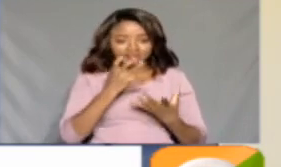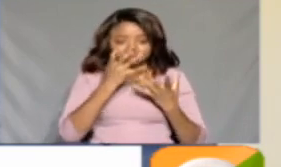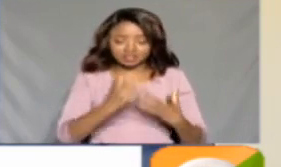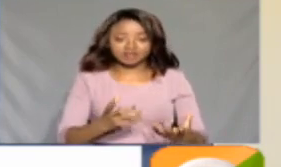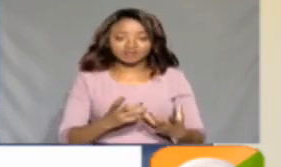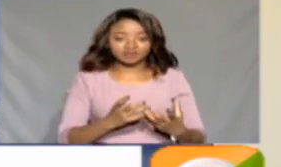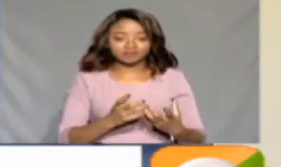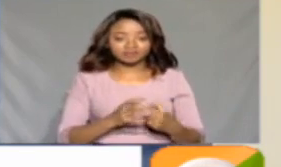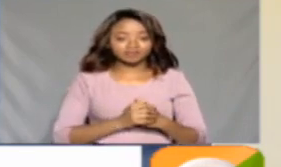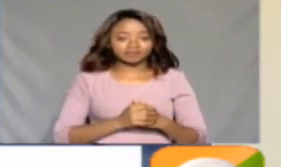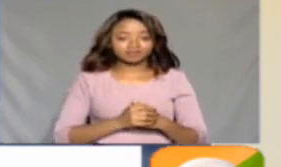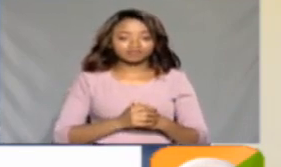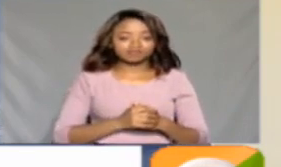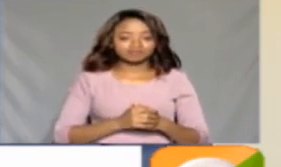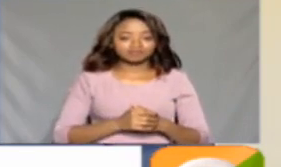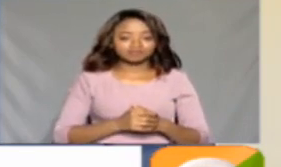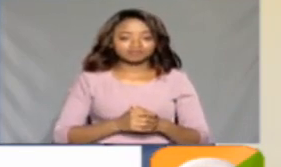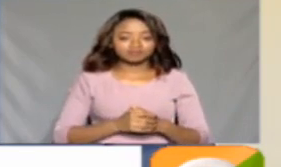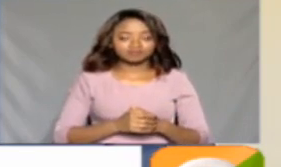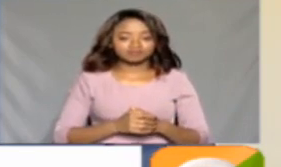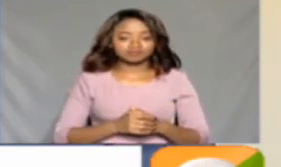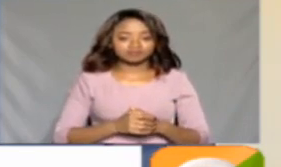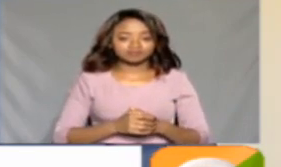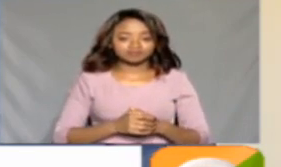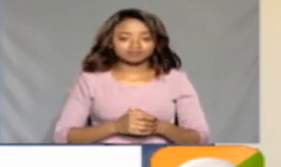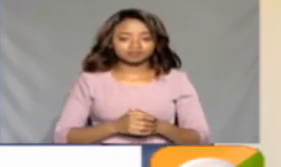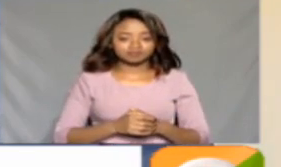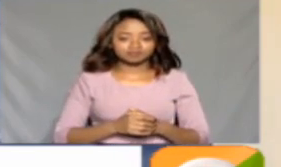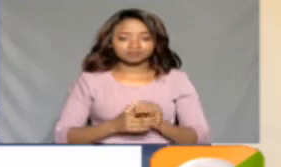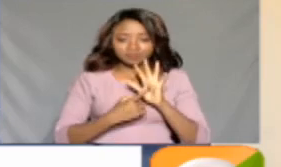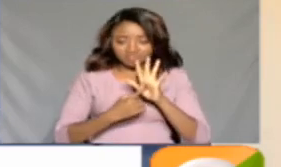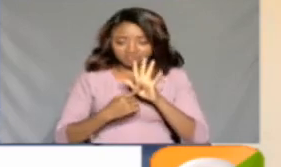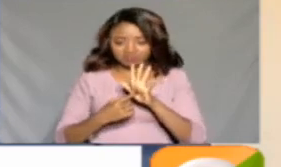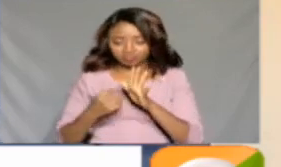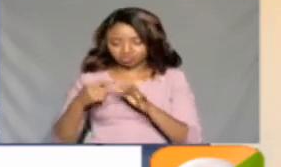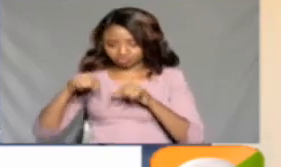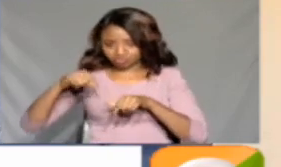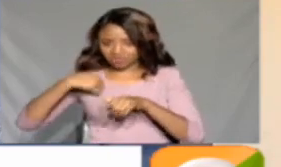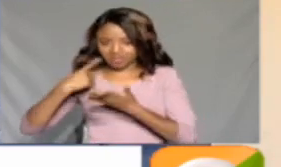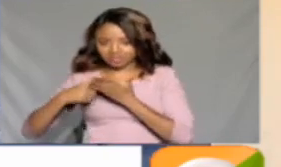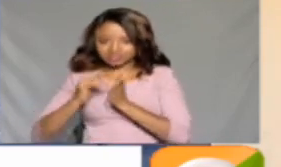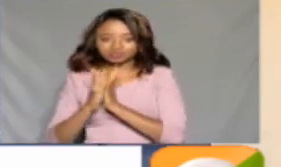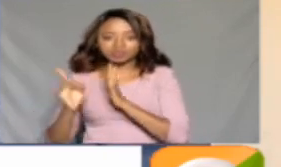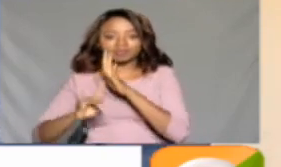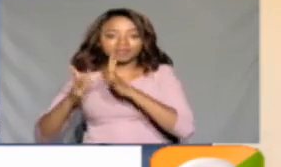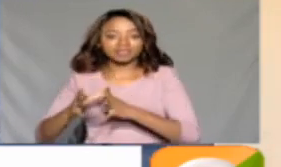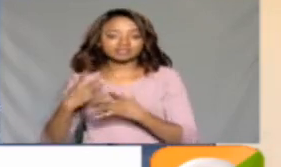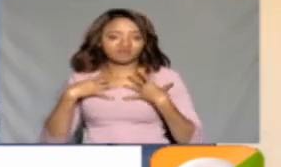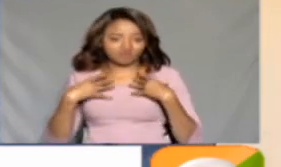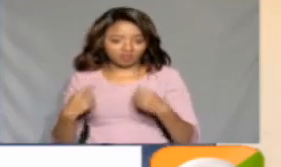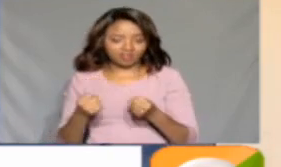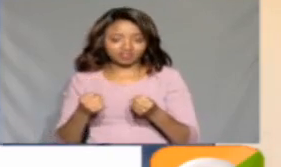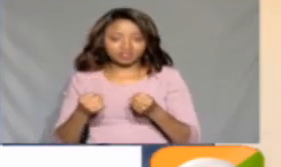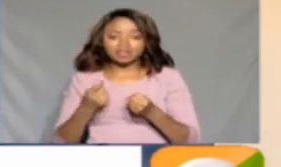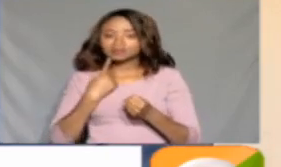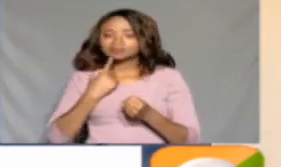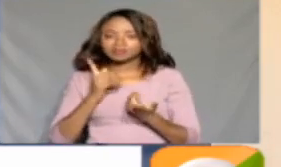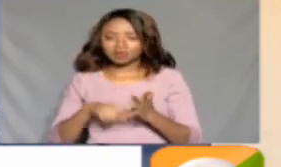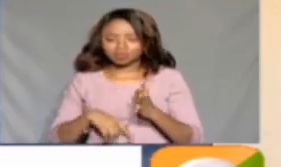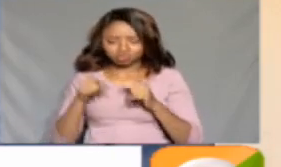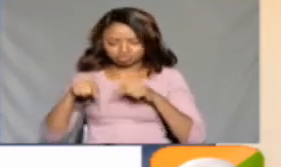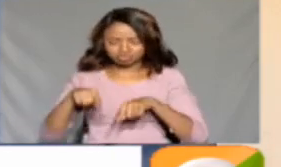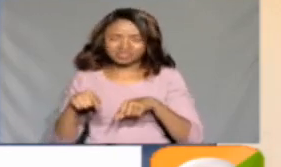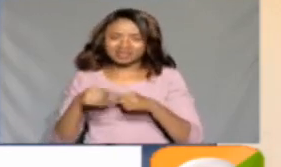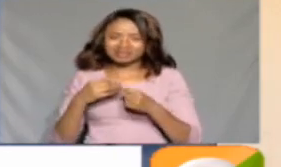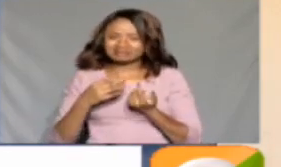I was talking, say, for example, with the Minister for Health today. Mm-hmm. At this particular moment in time, we have a challenge, for example, in